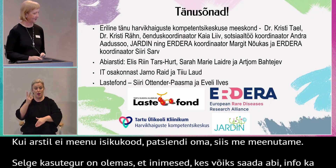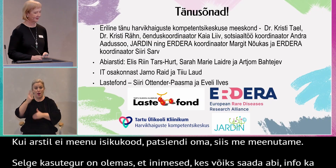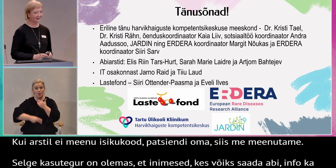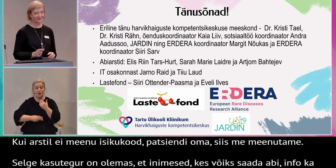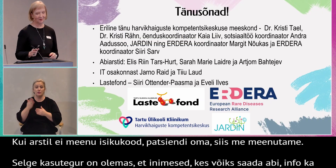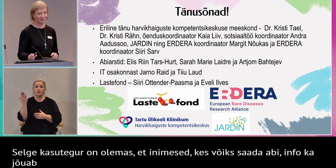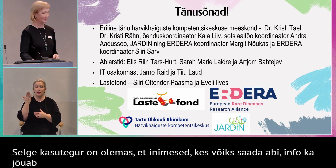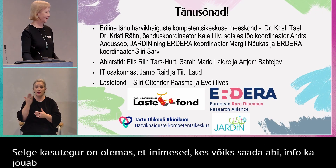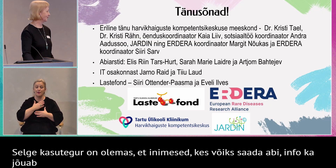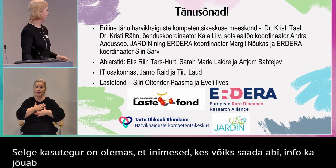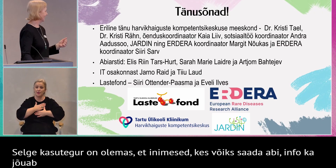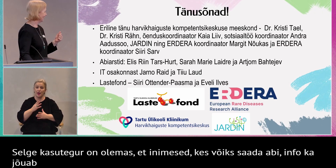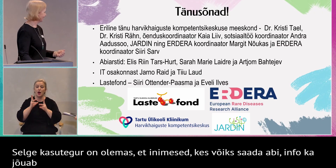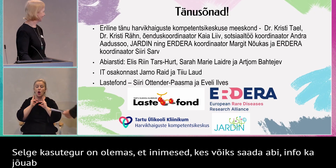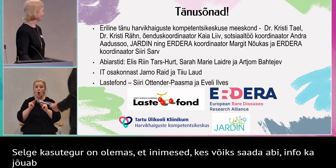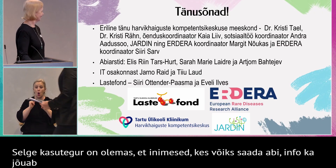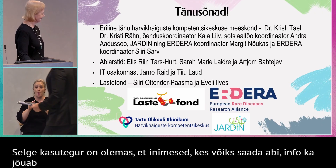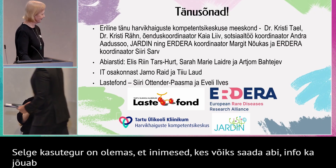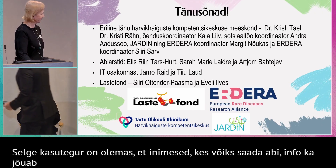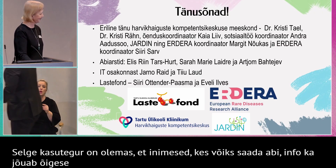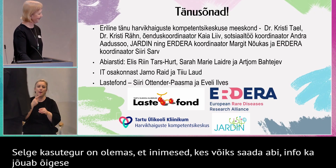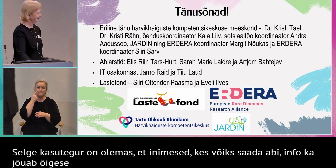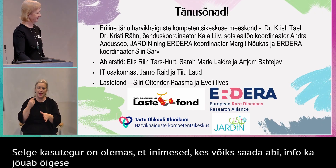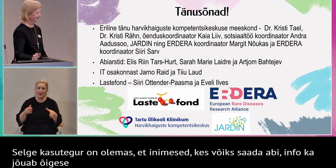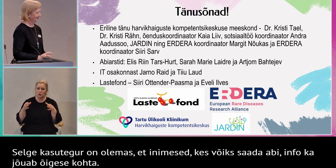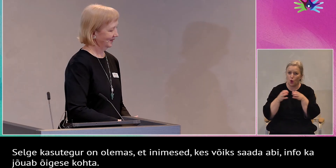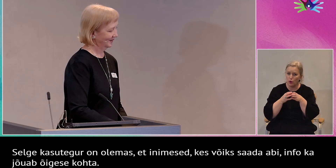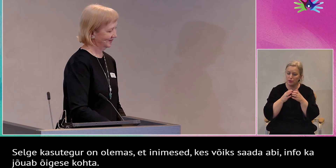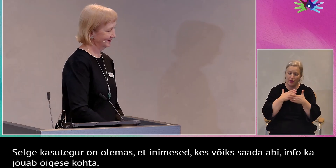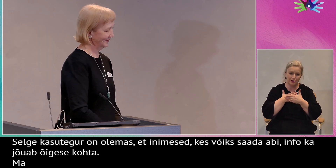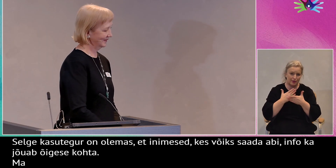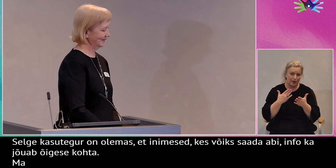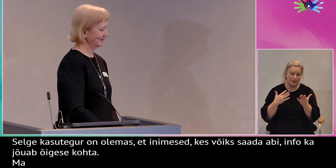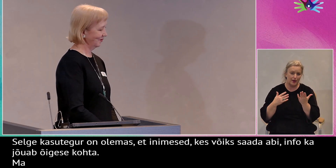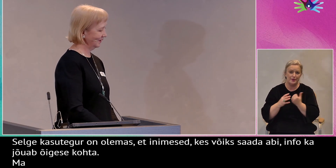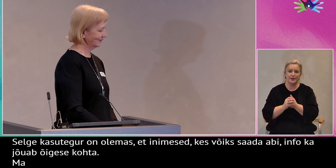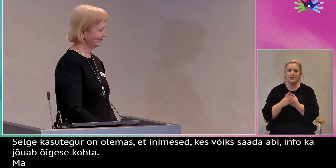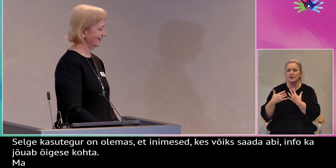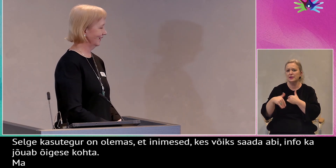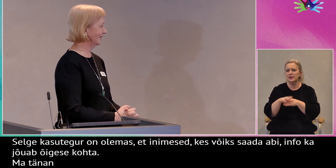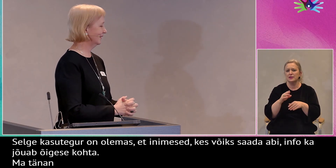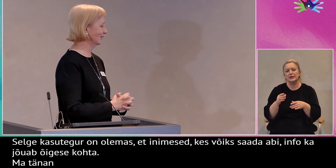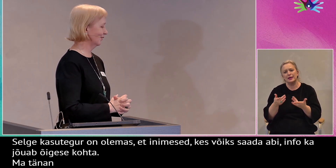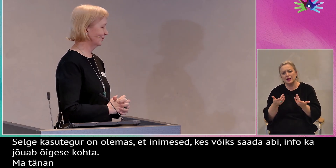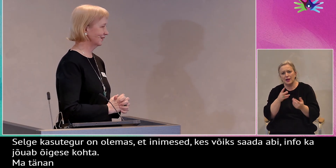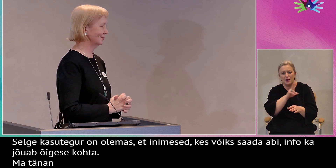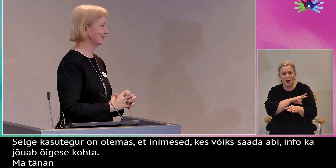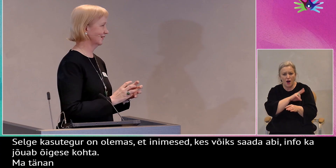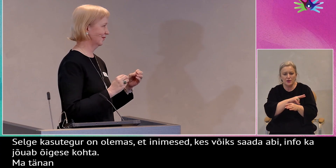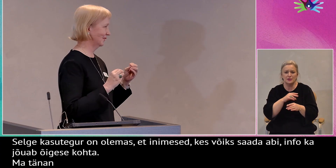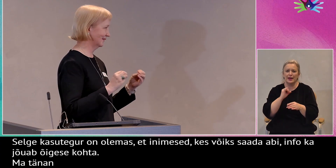them. And this is where I finish my presentation. I would like to thank our Rare